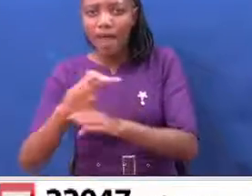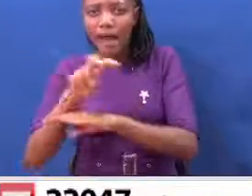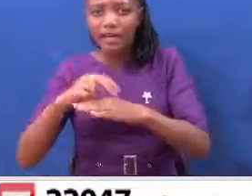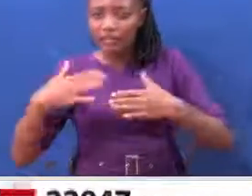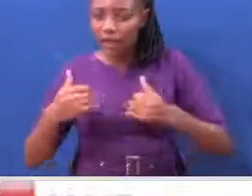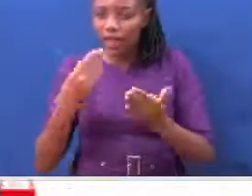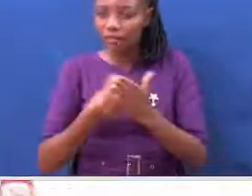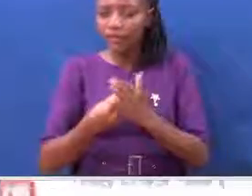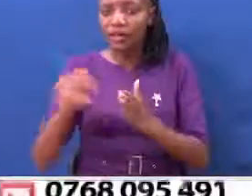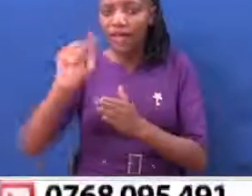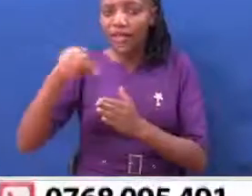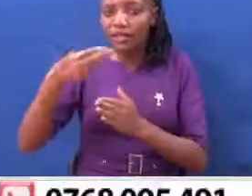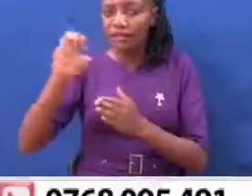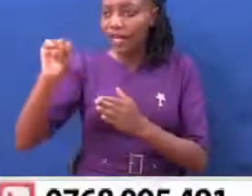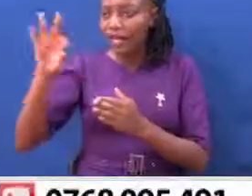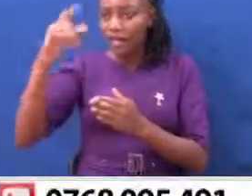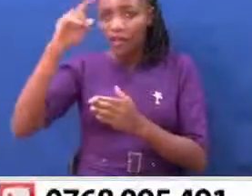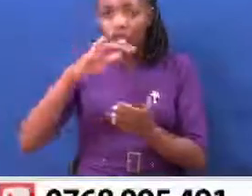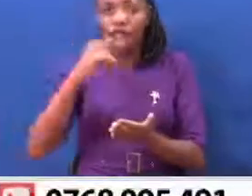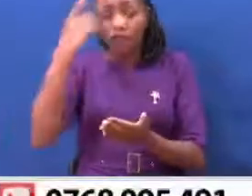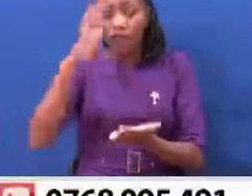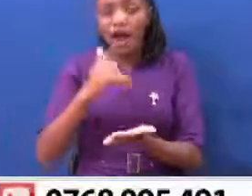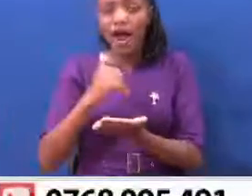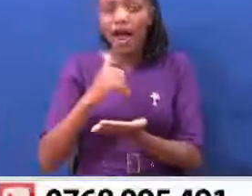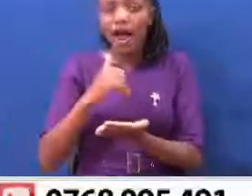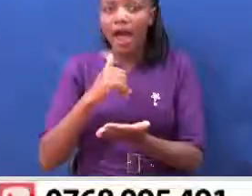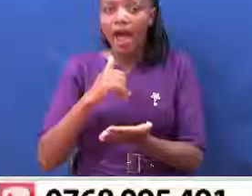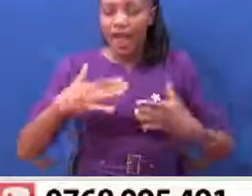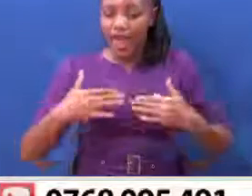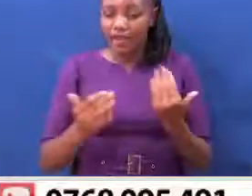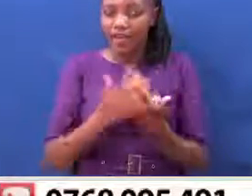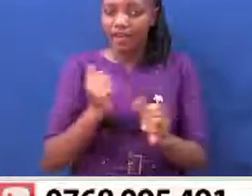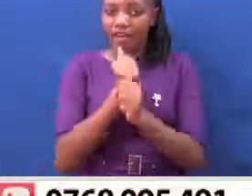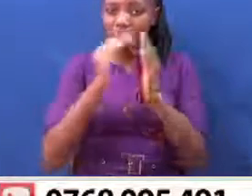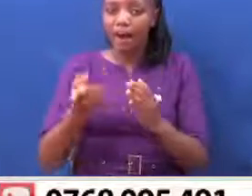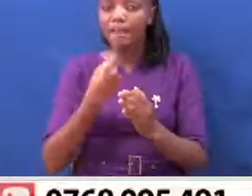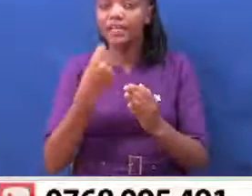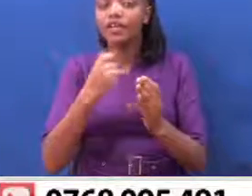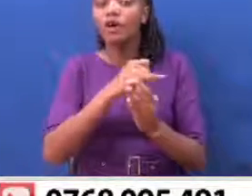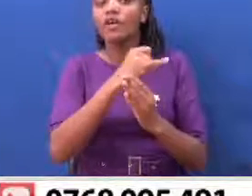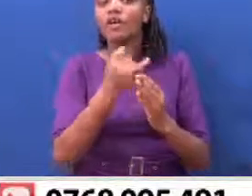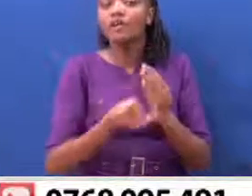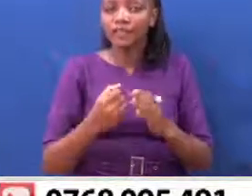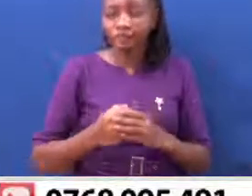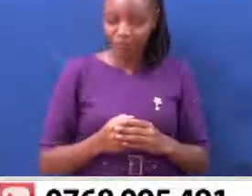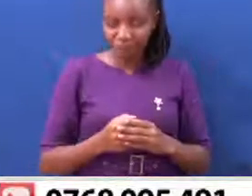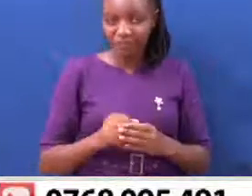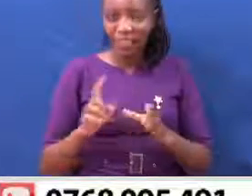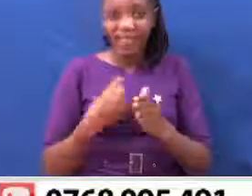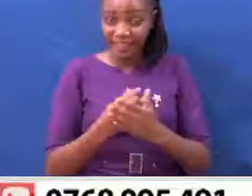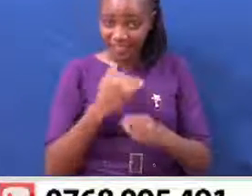Fund, NHIF, for health workers' live medical cover. Within 7 days of adoption of this